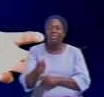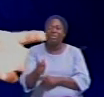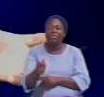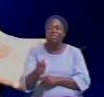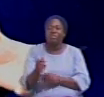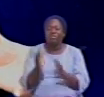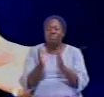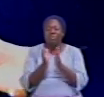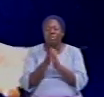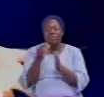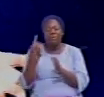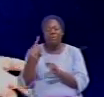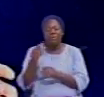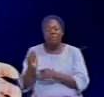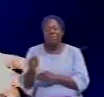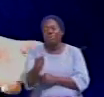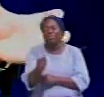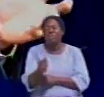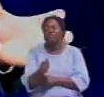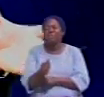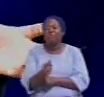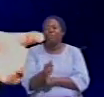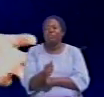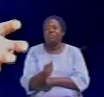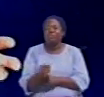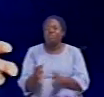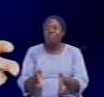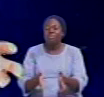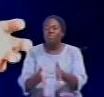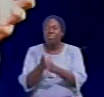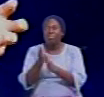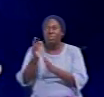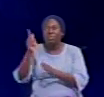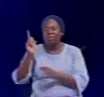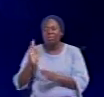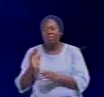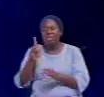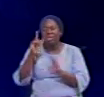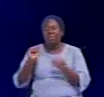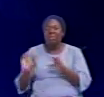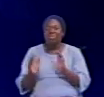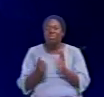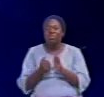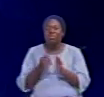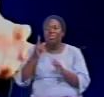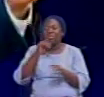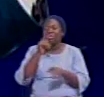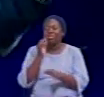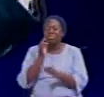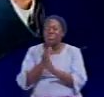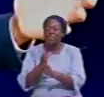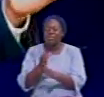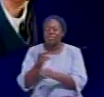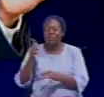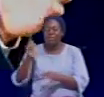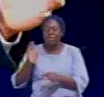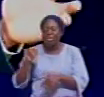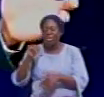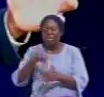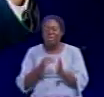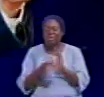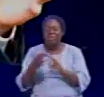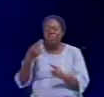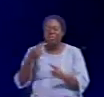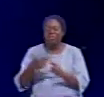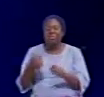you to pray for yourself. Ask God. God can do it. He's a faithful God. In